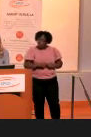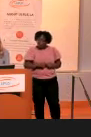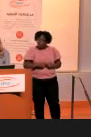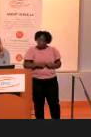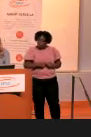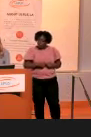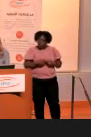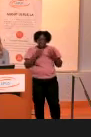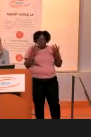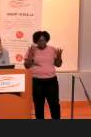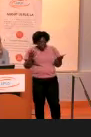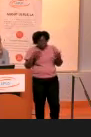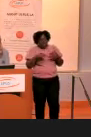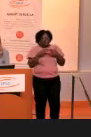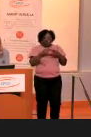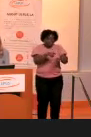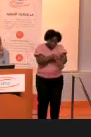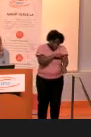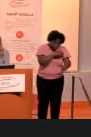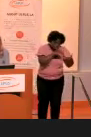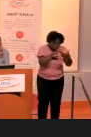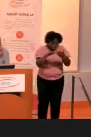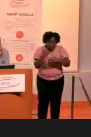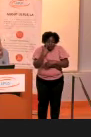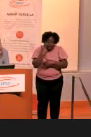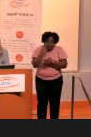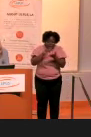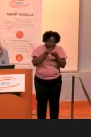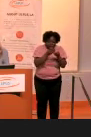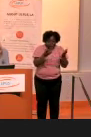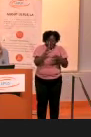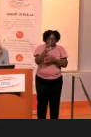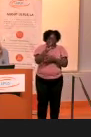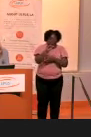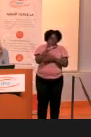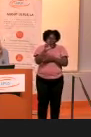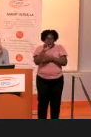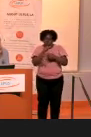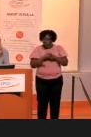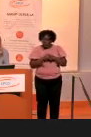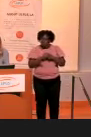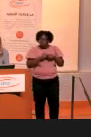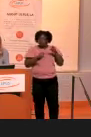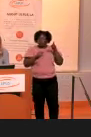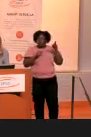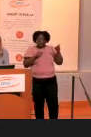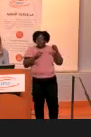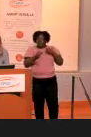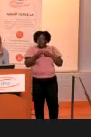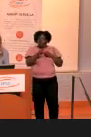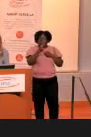This is a longer study published more recently in 2021, looking at voclosporin in combination